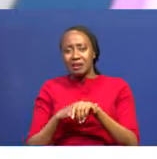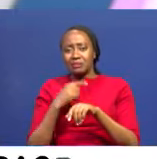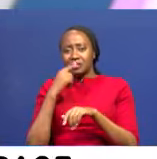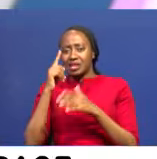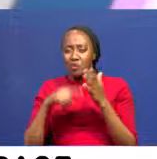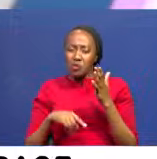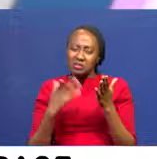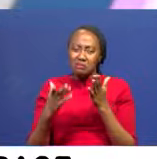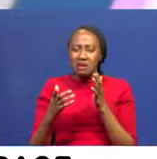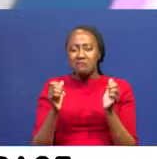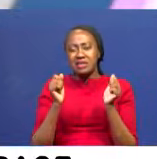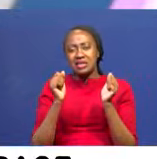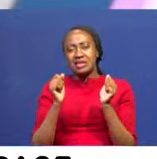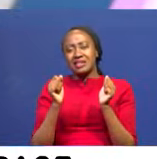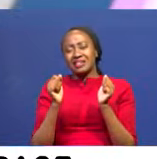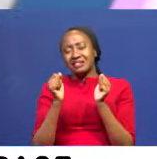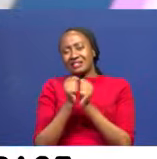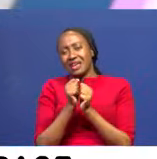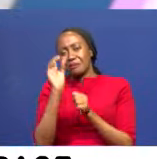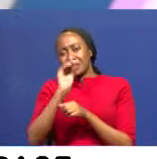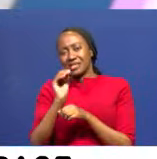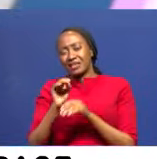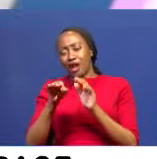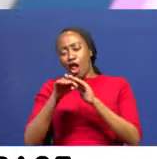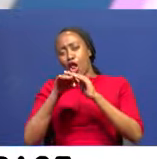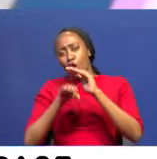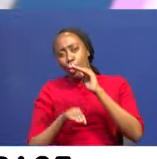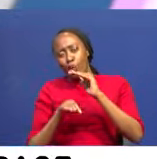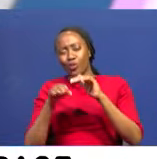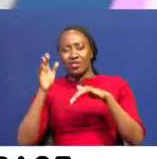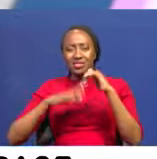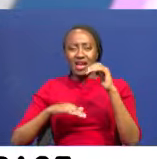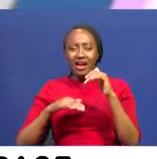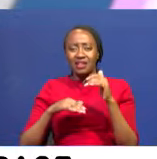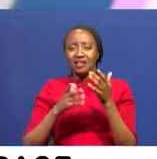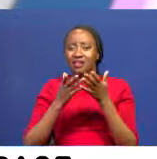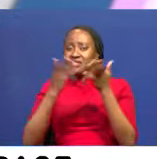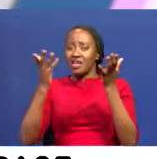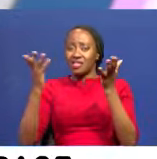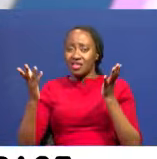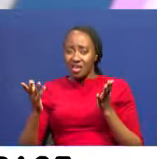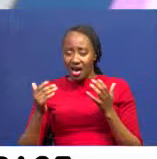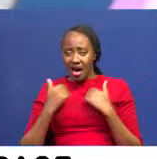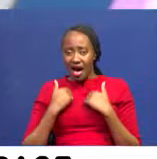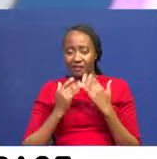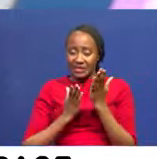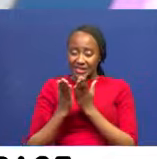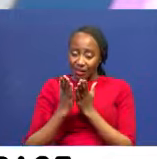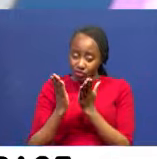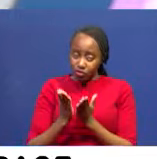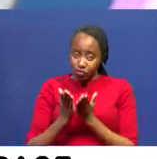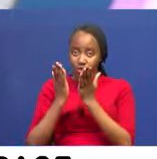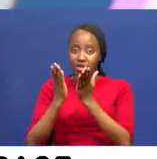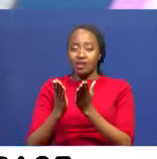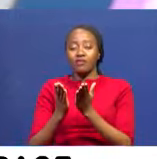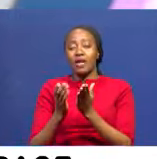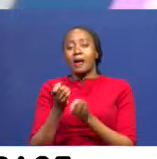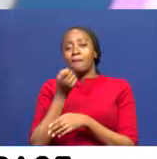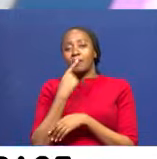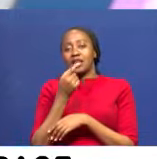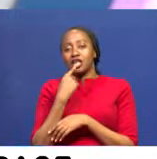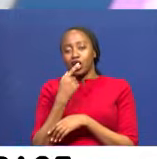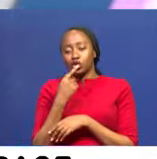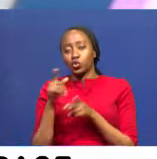than 10% of the total pharmacy population. But where they are there is that service that is offered, medication therapy and